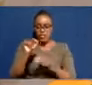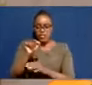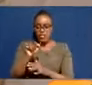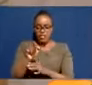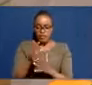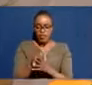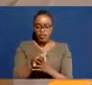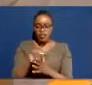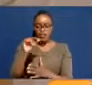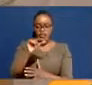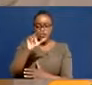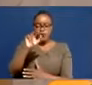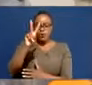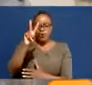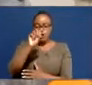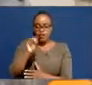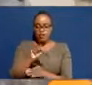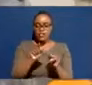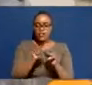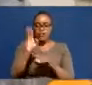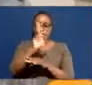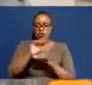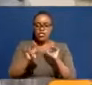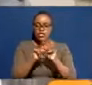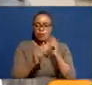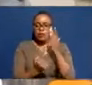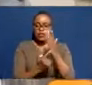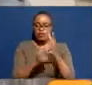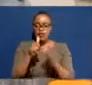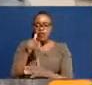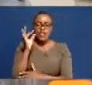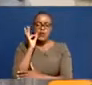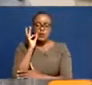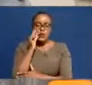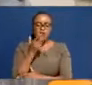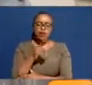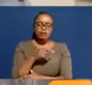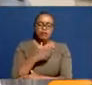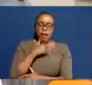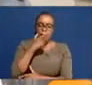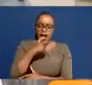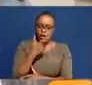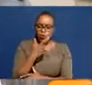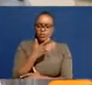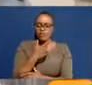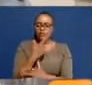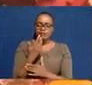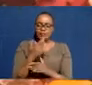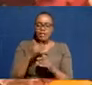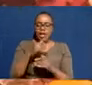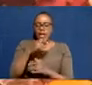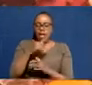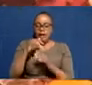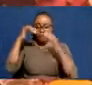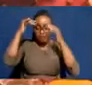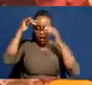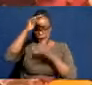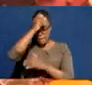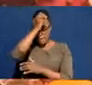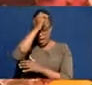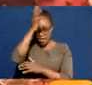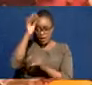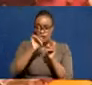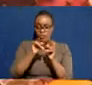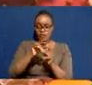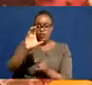And after that, we adopted the same technologies for other fruits, from the mangoes to pineapples to now cactus. Dr. Kekonge gets the